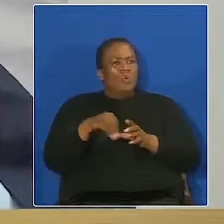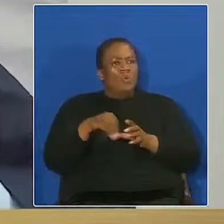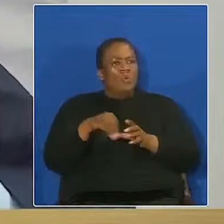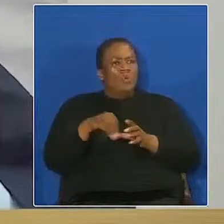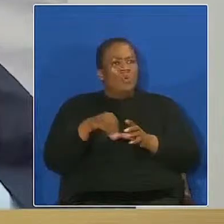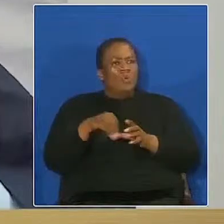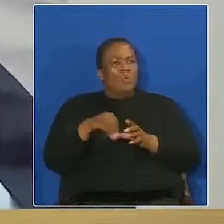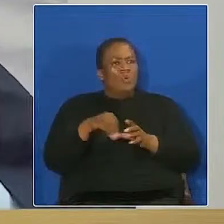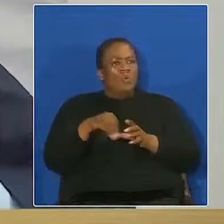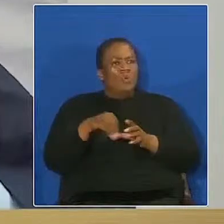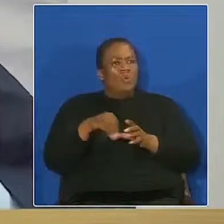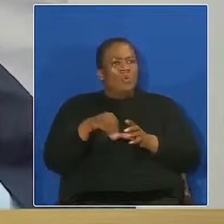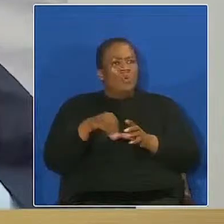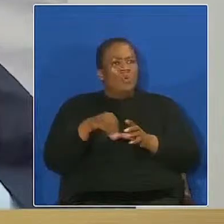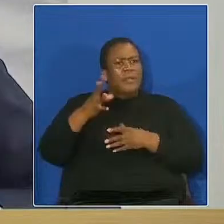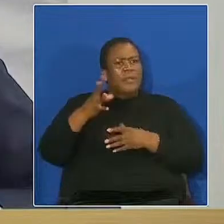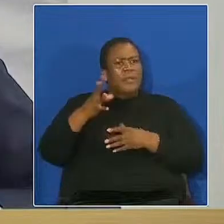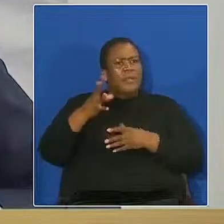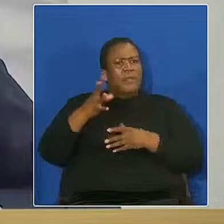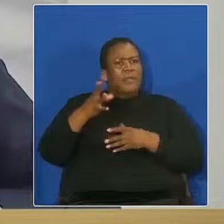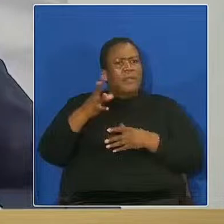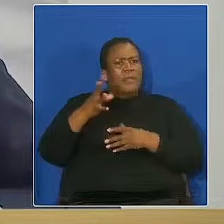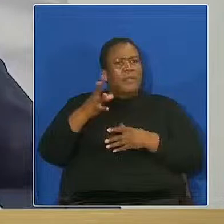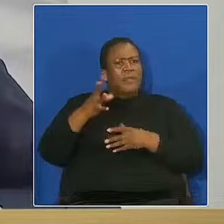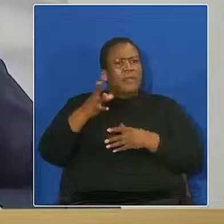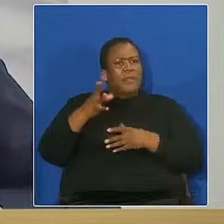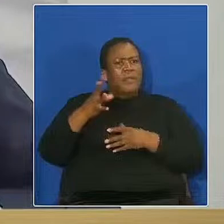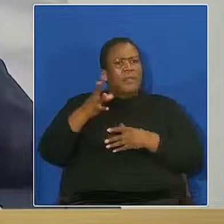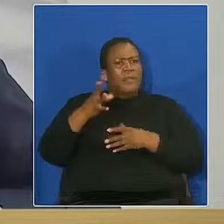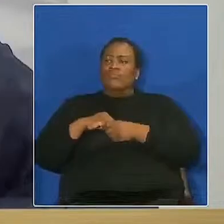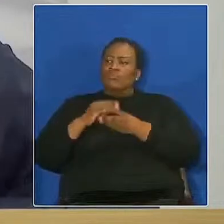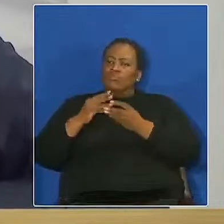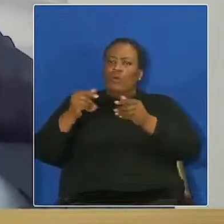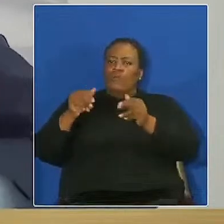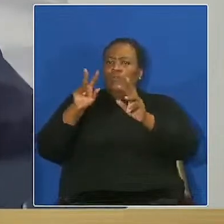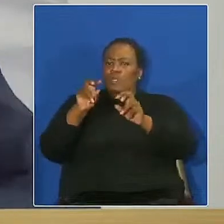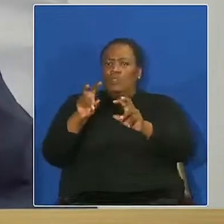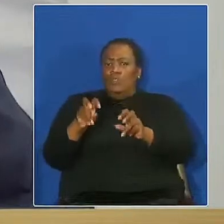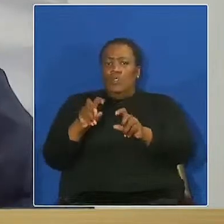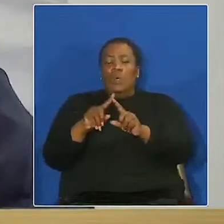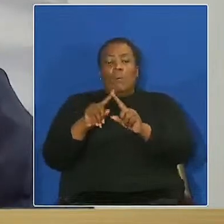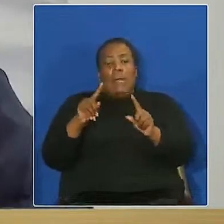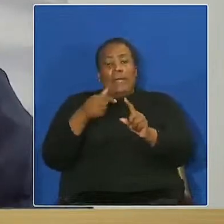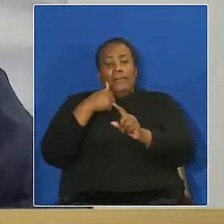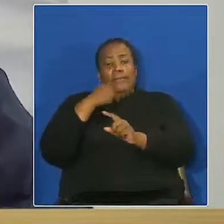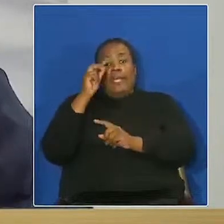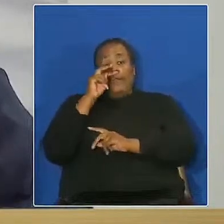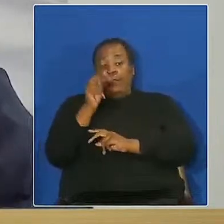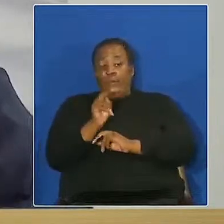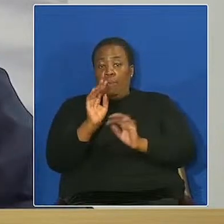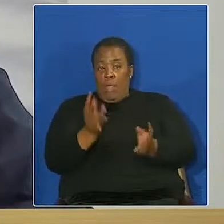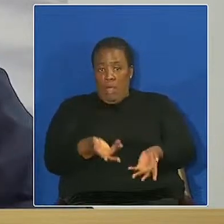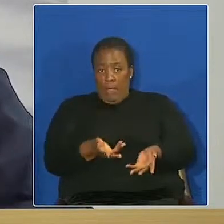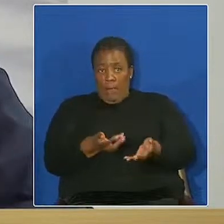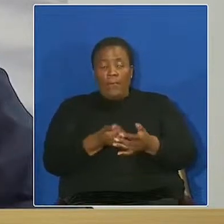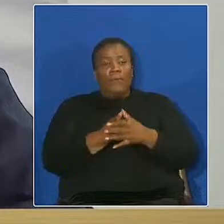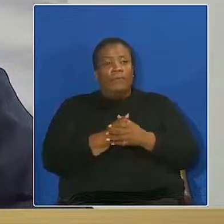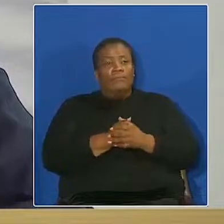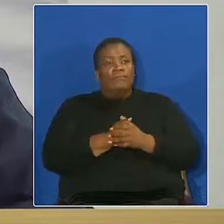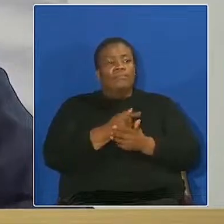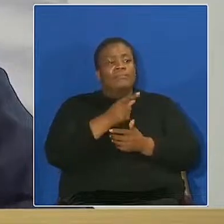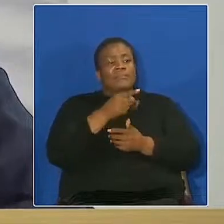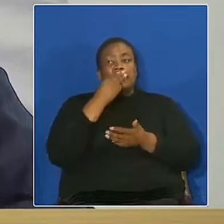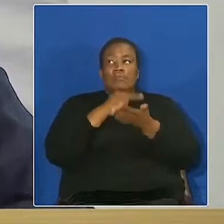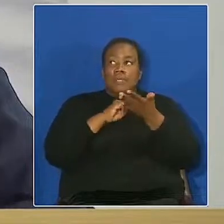staff to also escalate the matter. So according to my view, this message